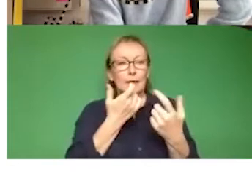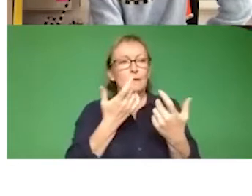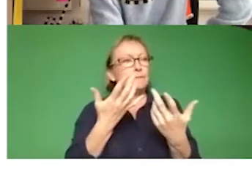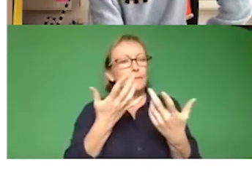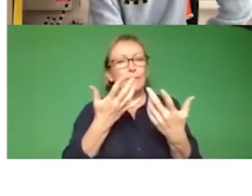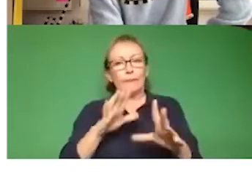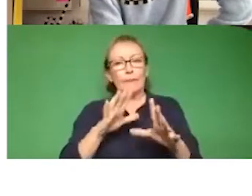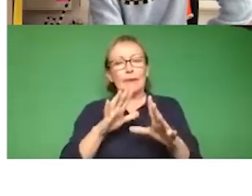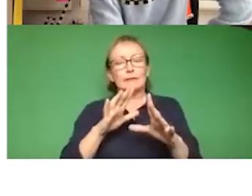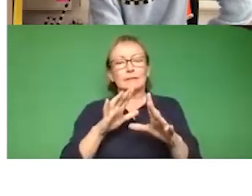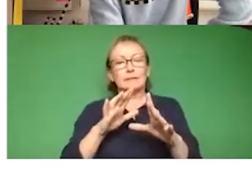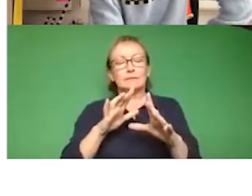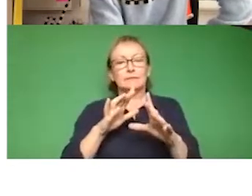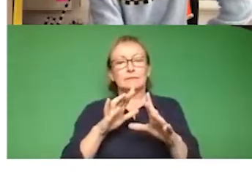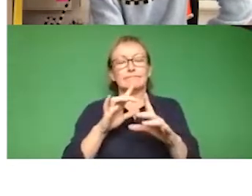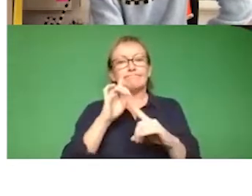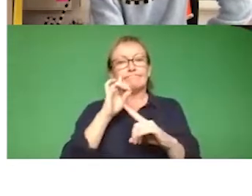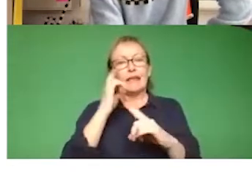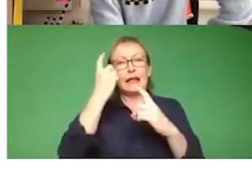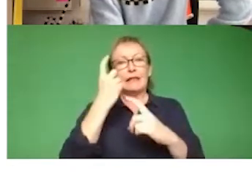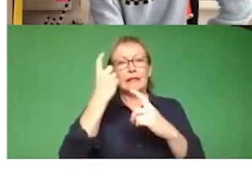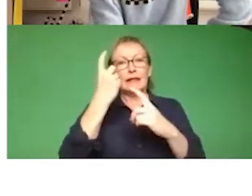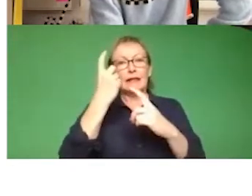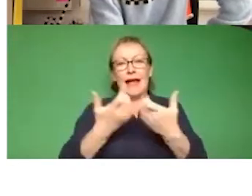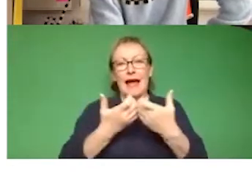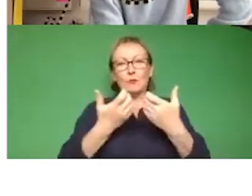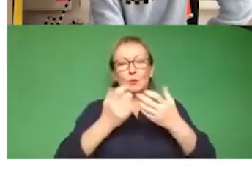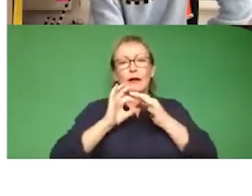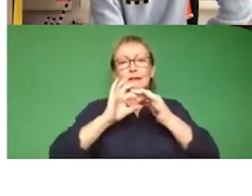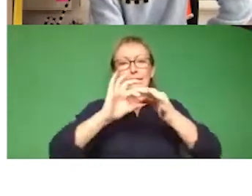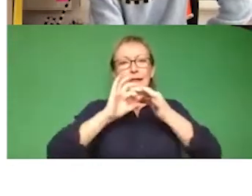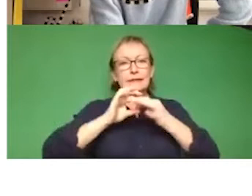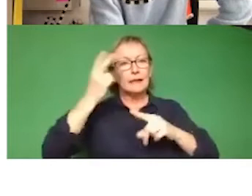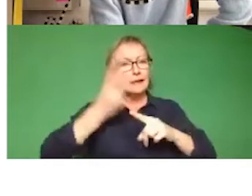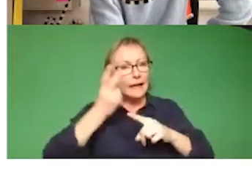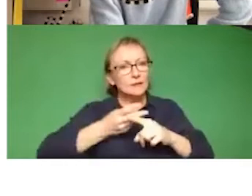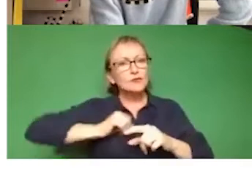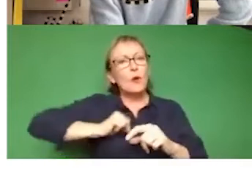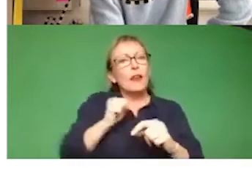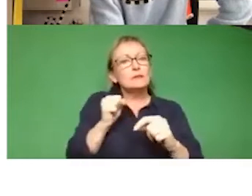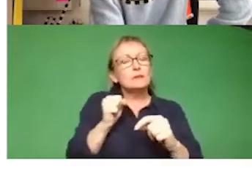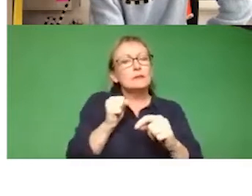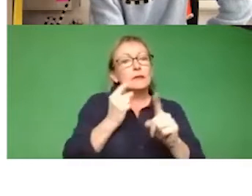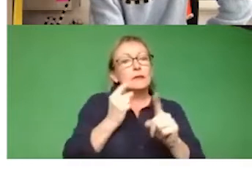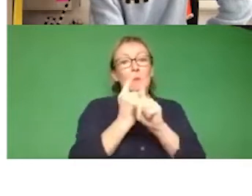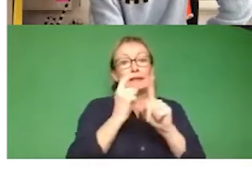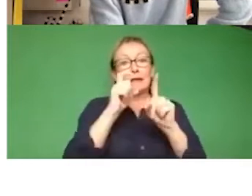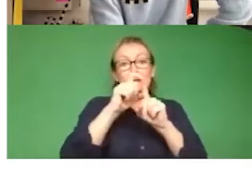moved back, and I was just trying to find out, reconnect with Scotland, and came across Di Gilpin, who was